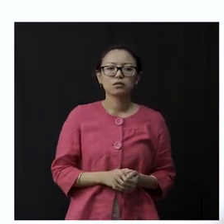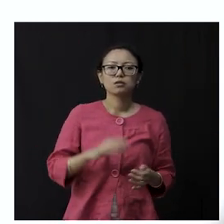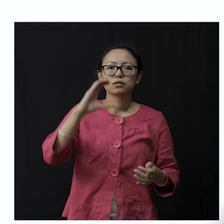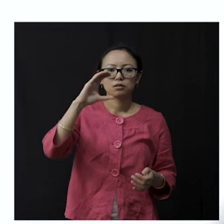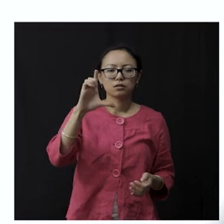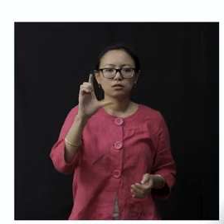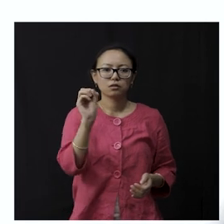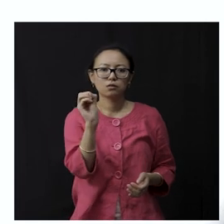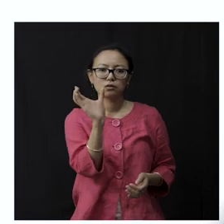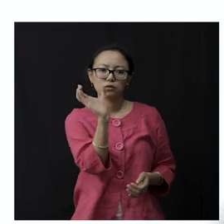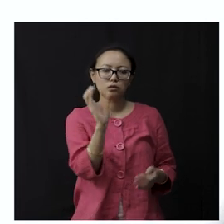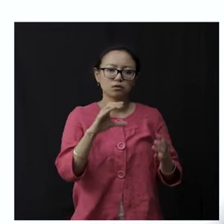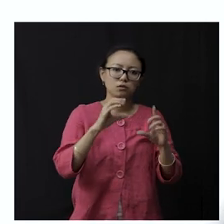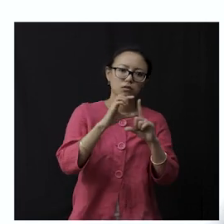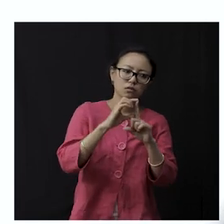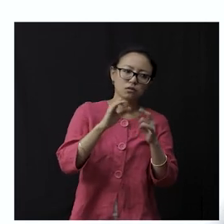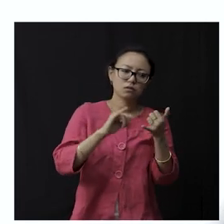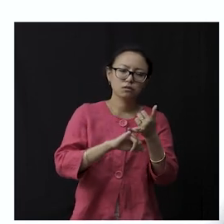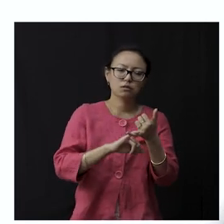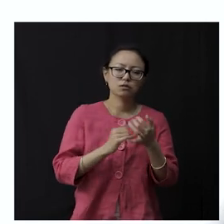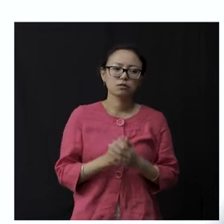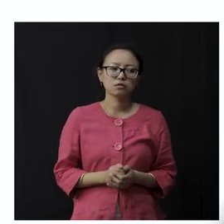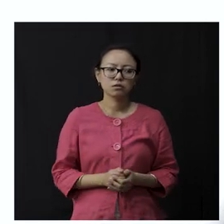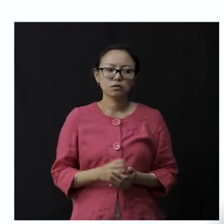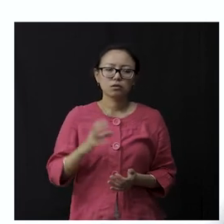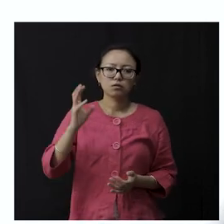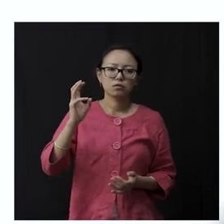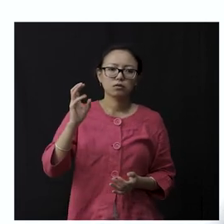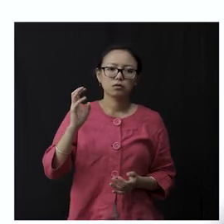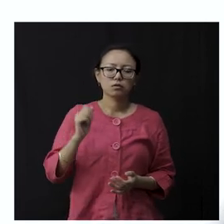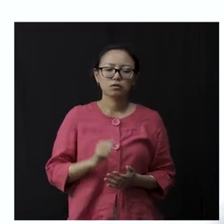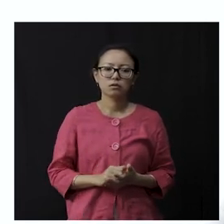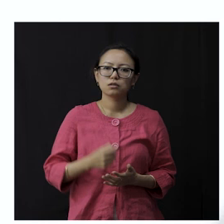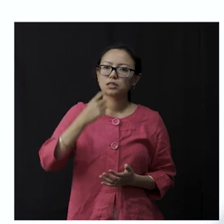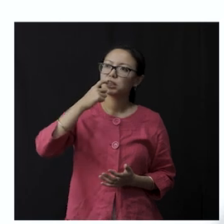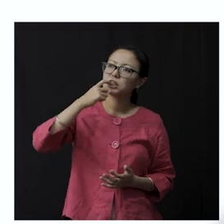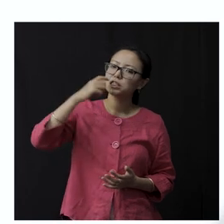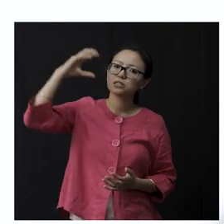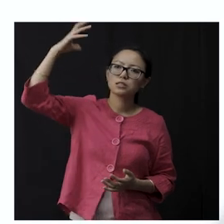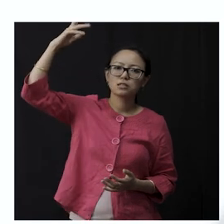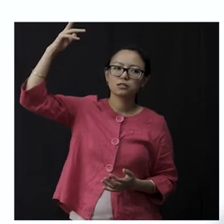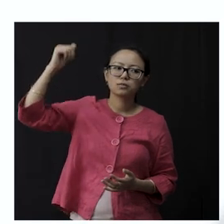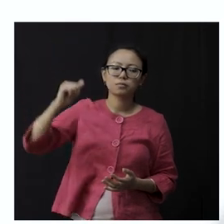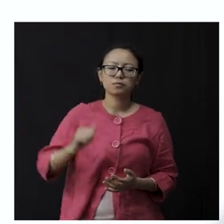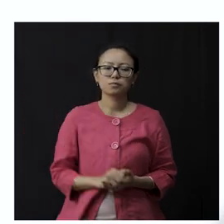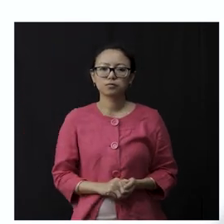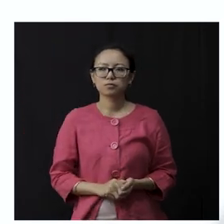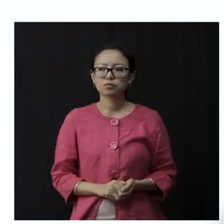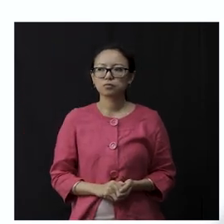Clouds. Then we have, yes, the moon. Okay, so